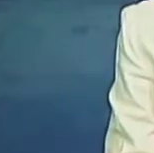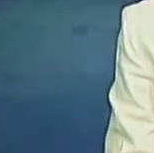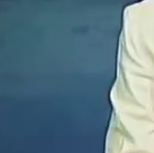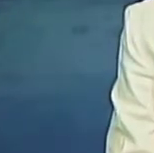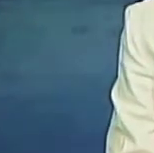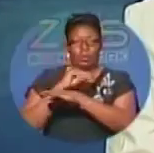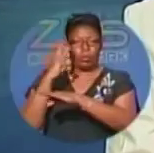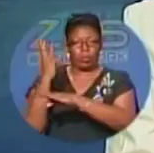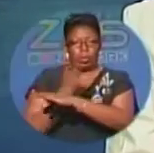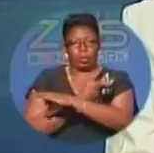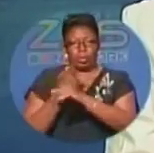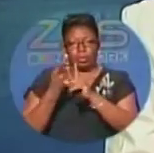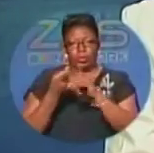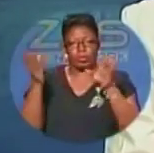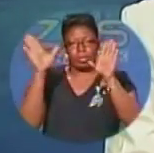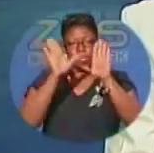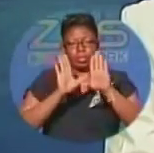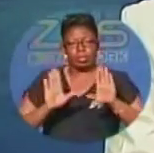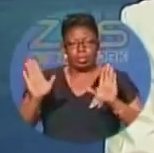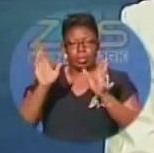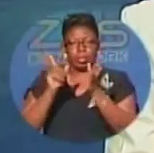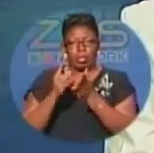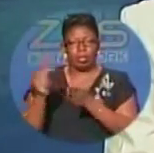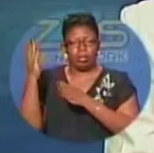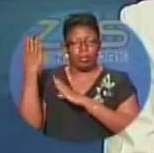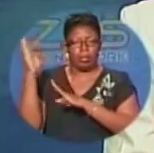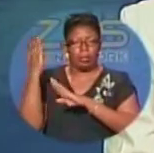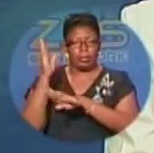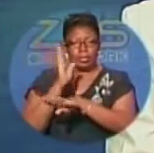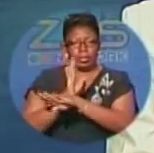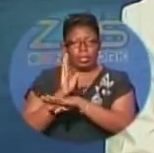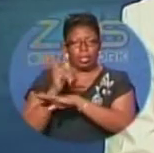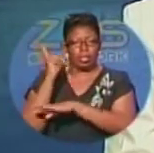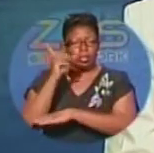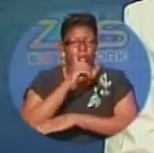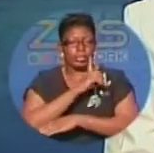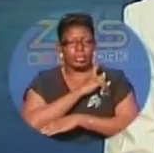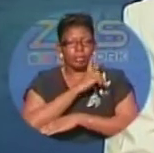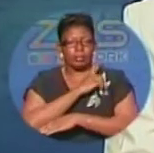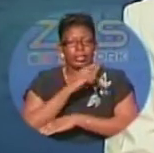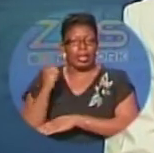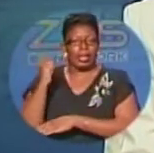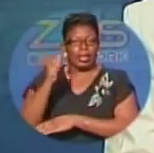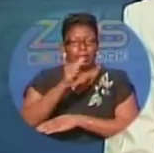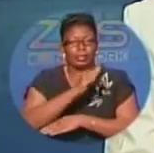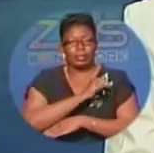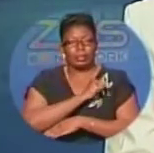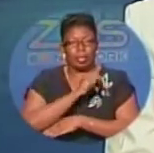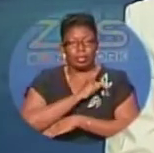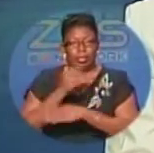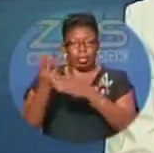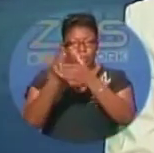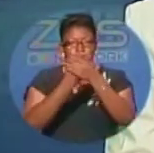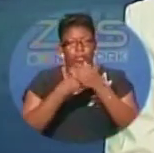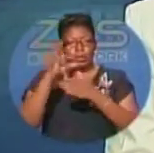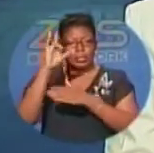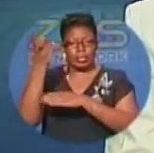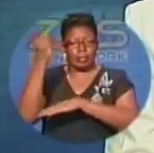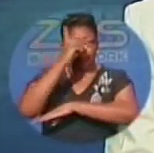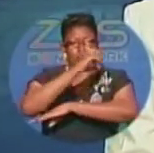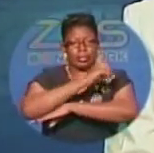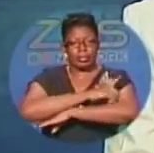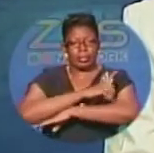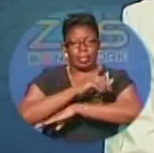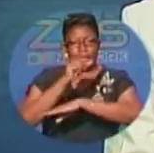Good evening and welcome to the Sunday edition of the Bahamas Tonight. I'm LaDawn Davis. The Atlantic Caribbean Union Mission of Seventh-day Adventists held